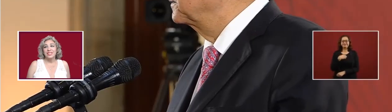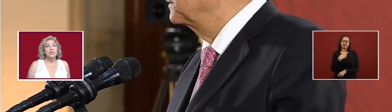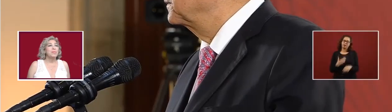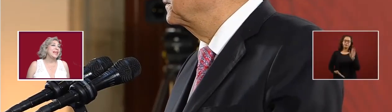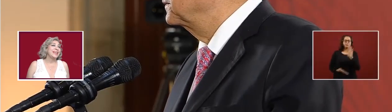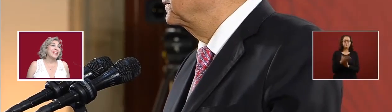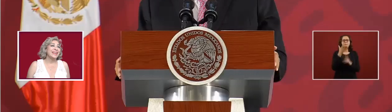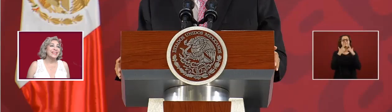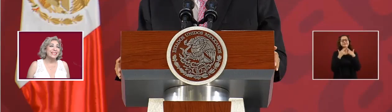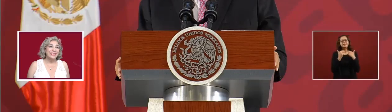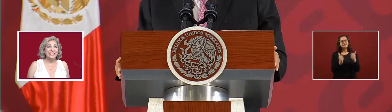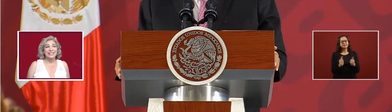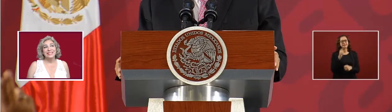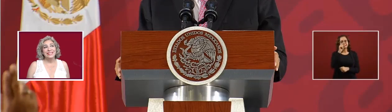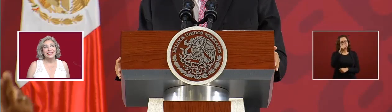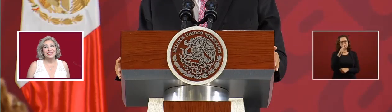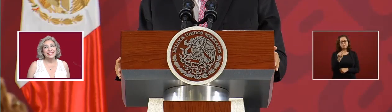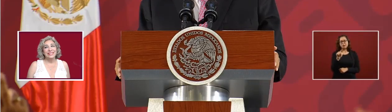to Palenque